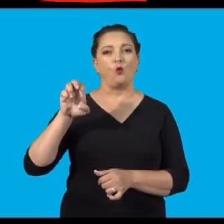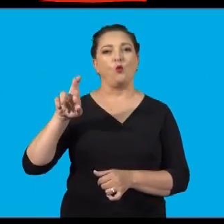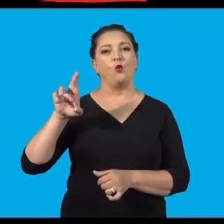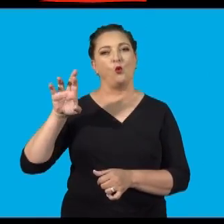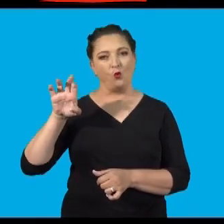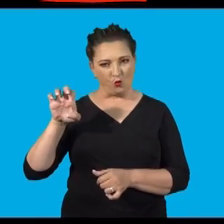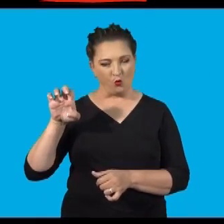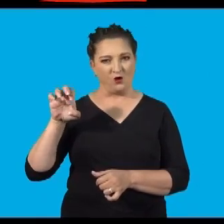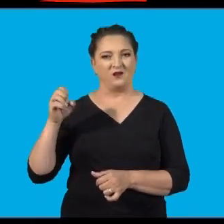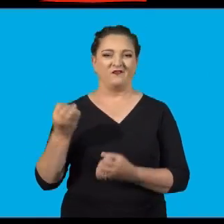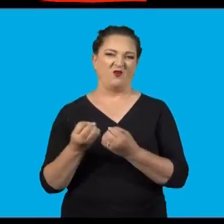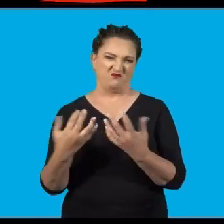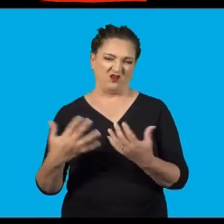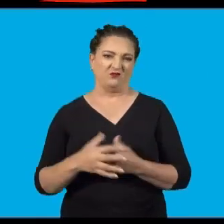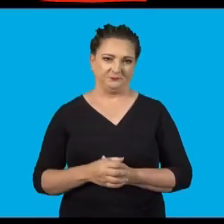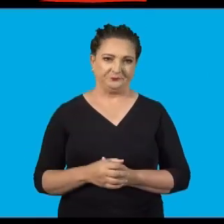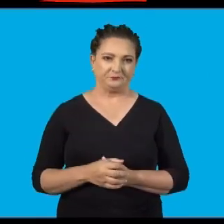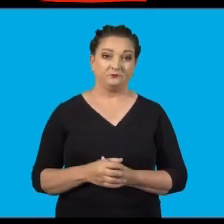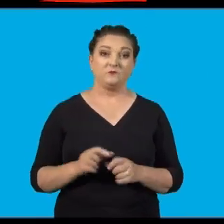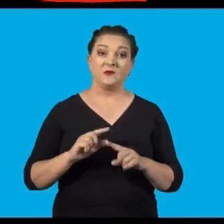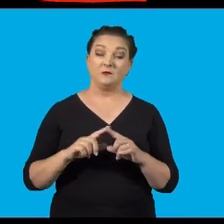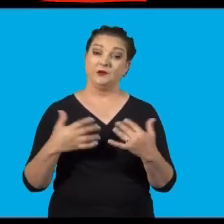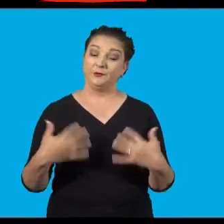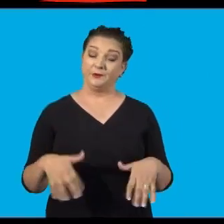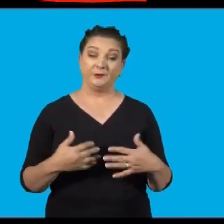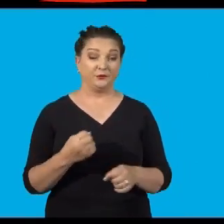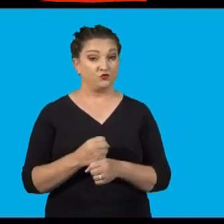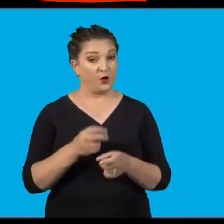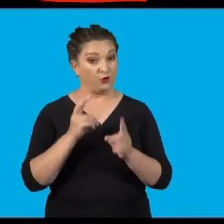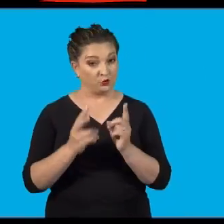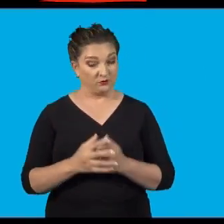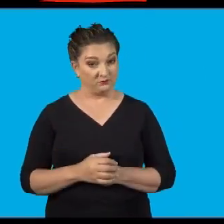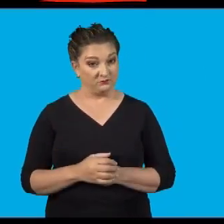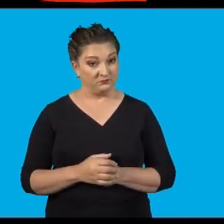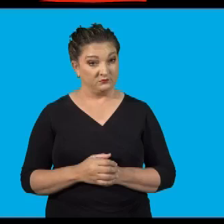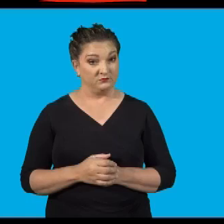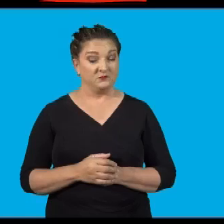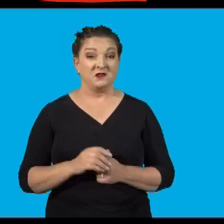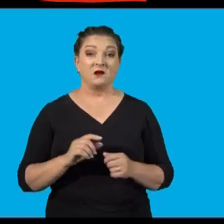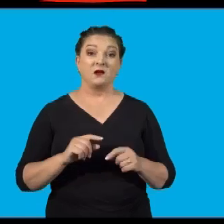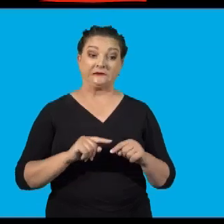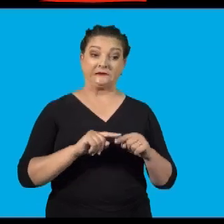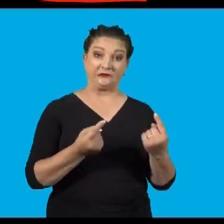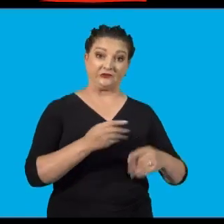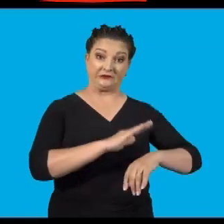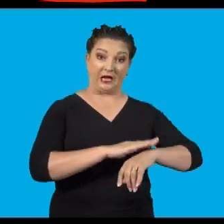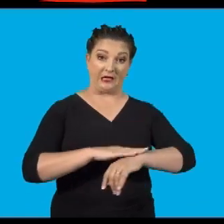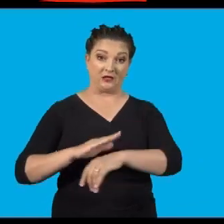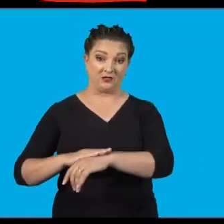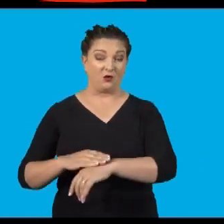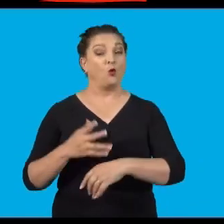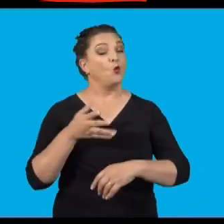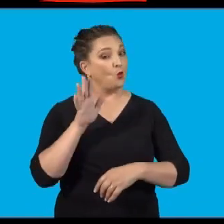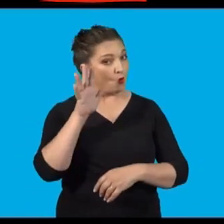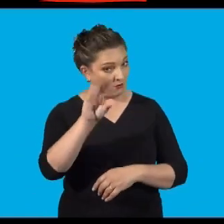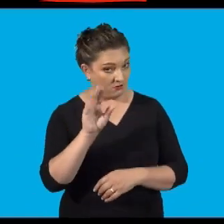plural. Okay. Now, I want you to take note, grade 12s, they will ask you the different